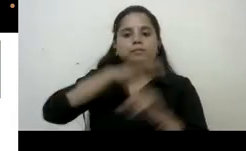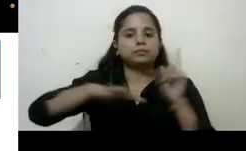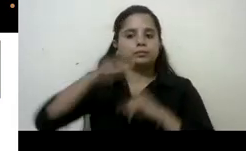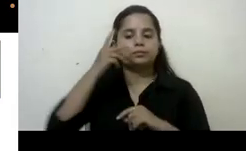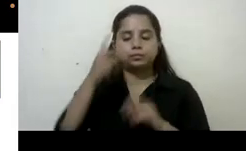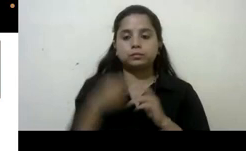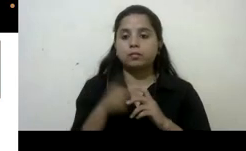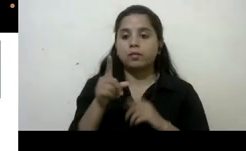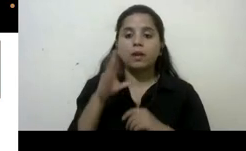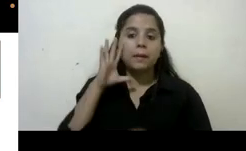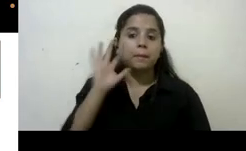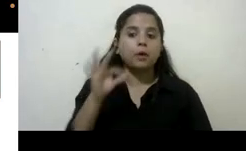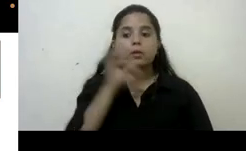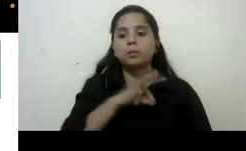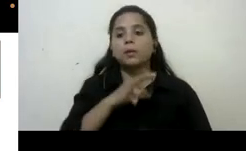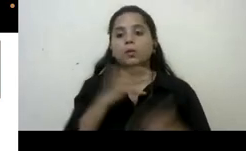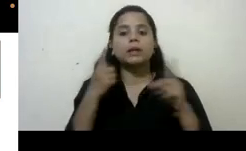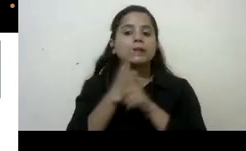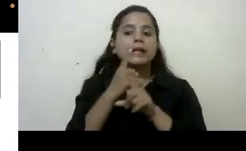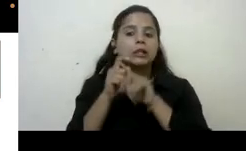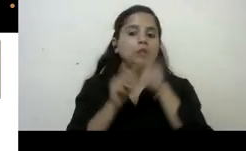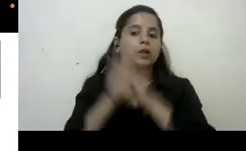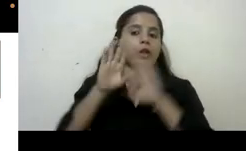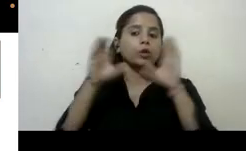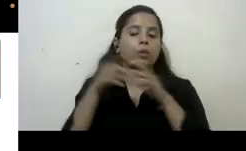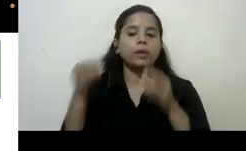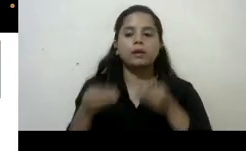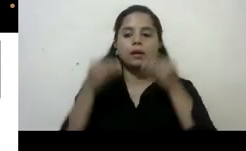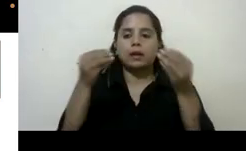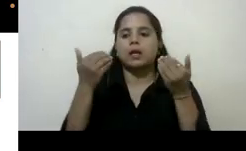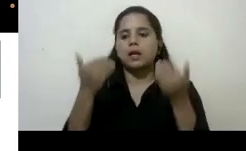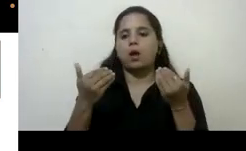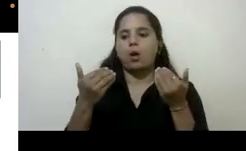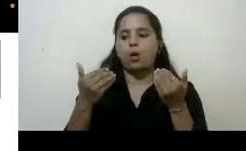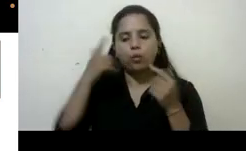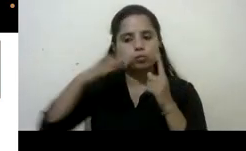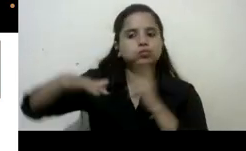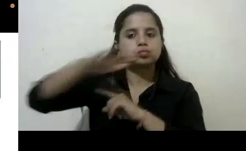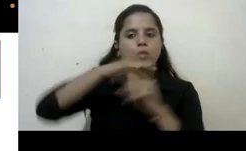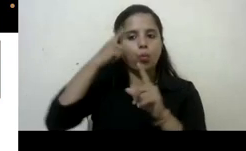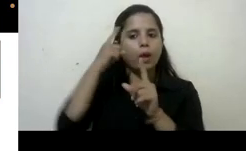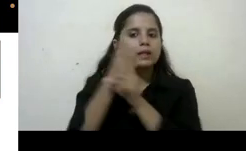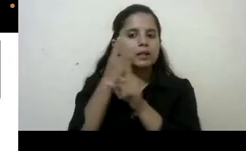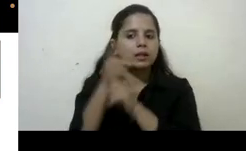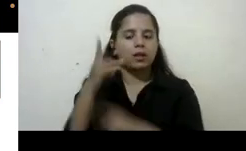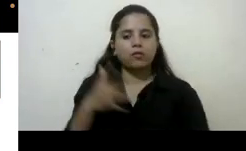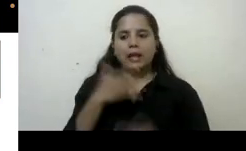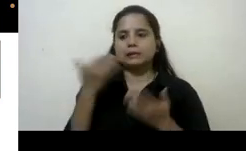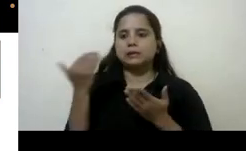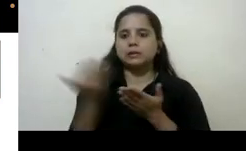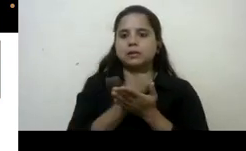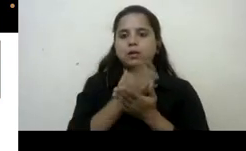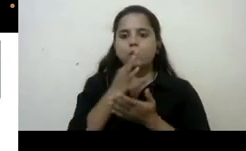The most important benefit of teacher development group is it provides a platform for the teachers where they feel safe and